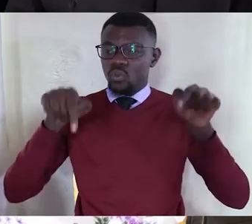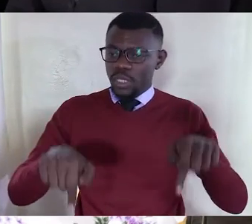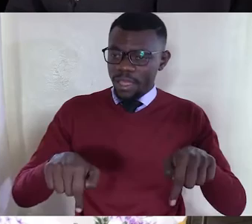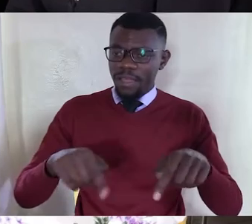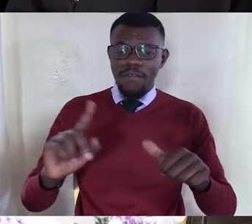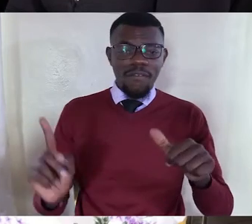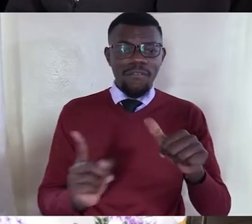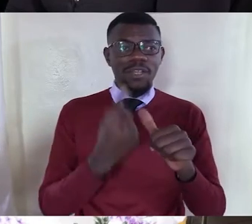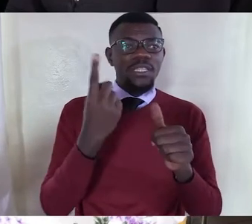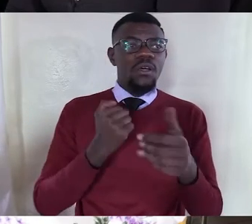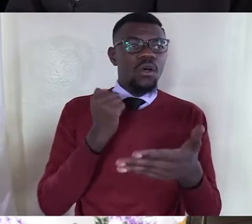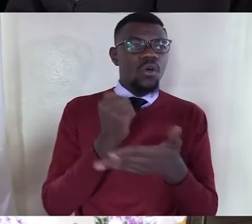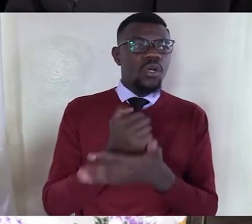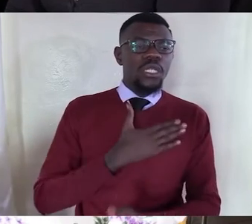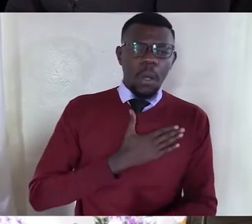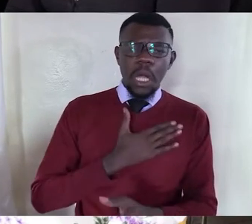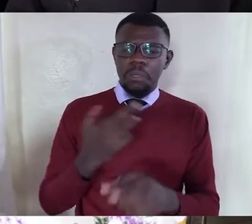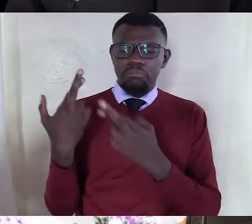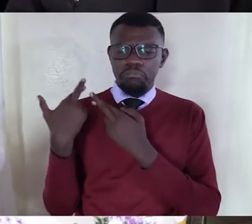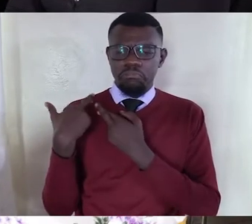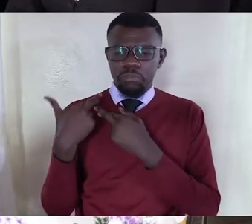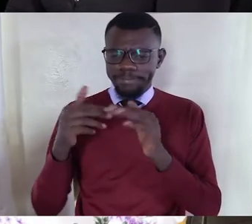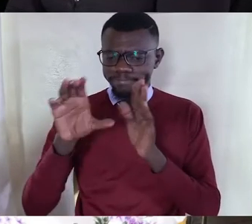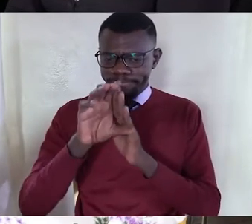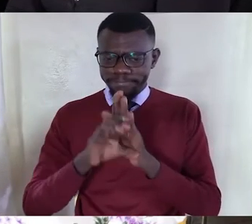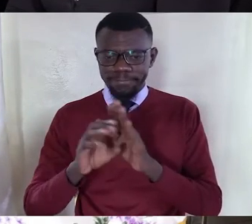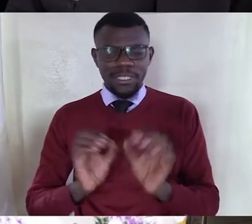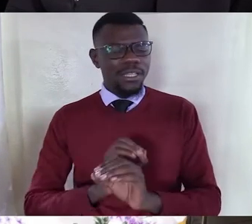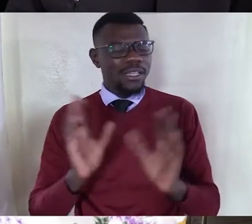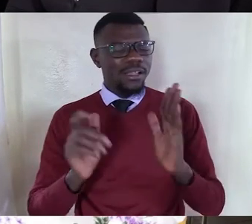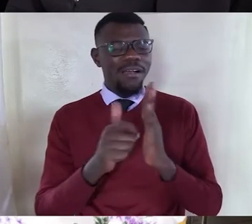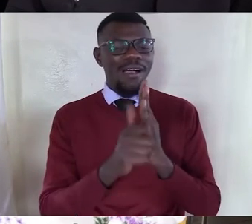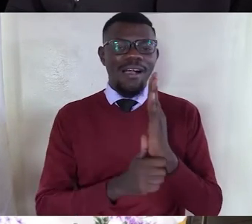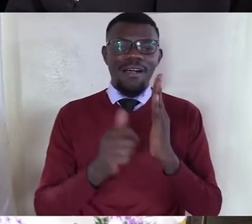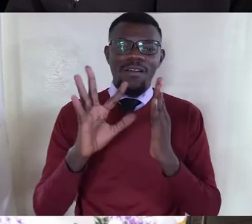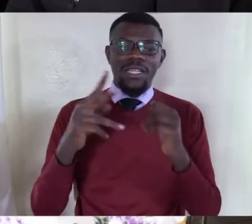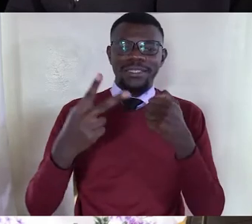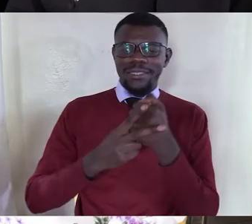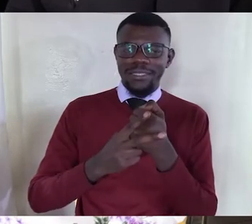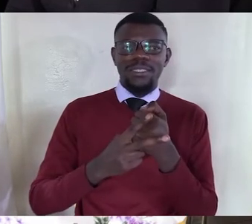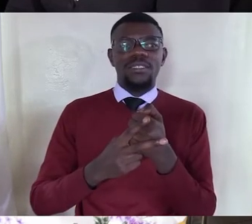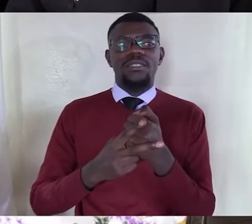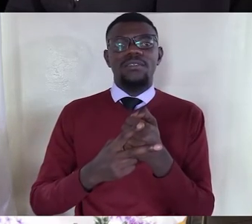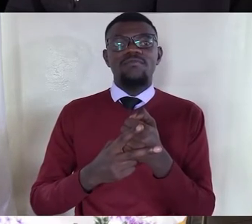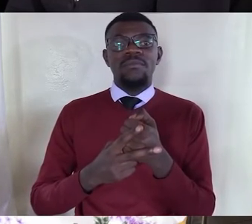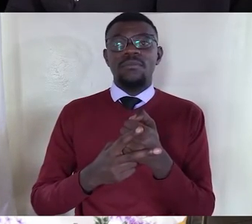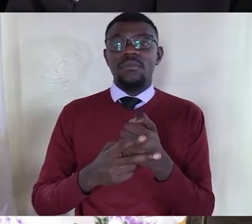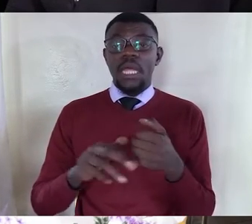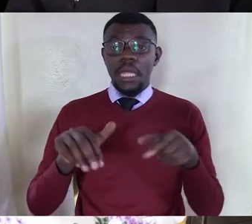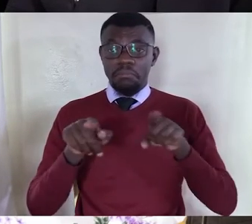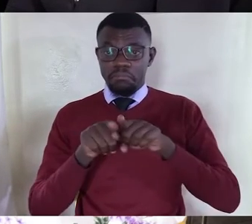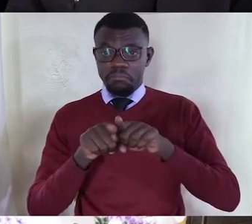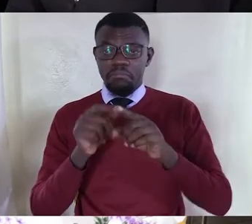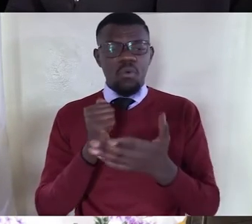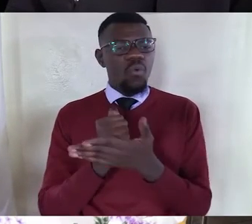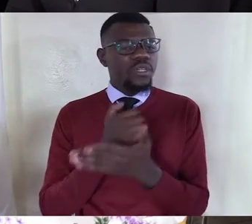we act in terms of prosecuting and ensuring that justice is given to the